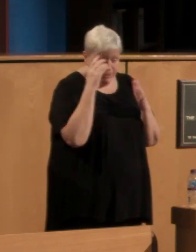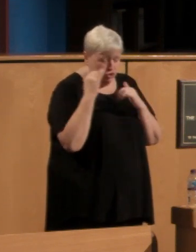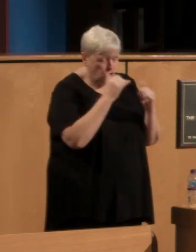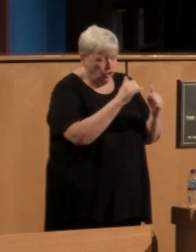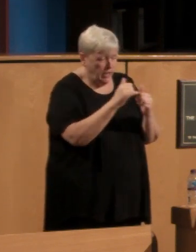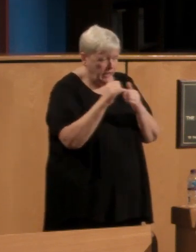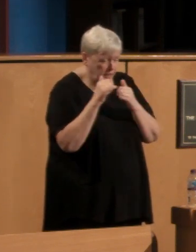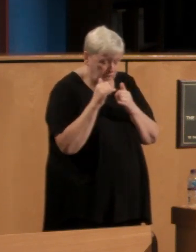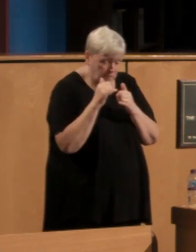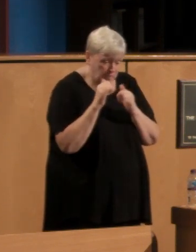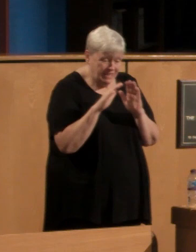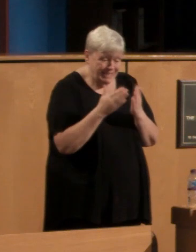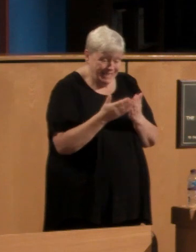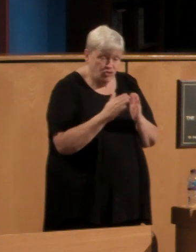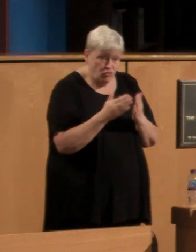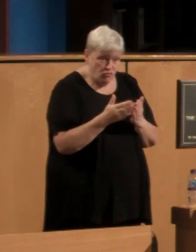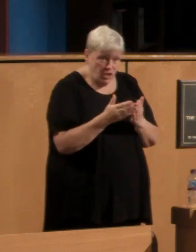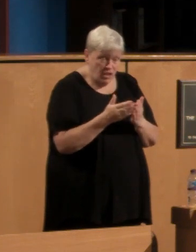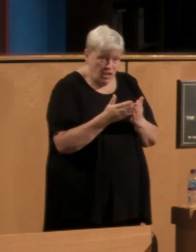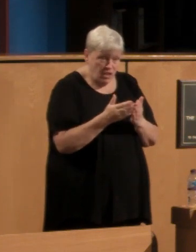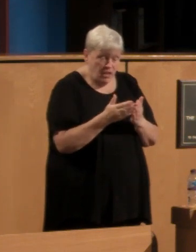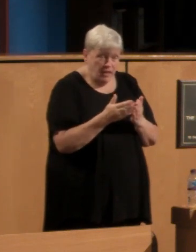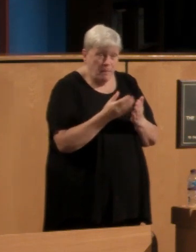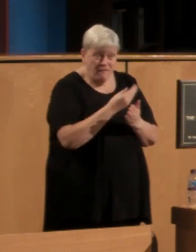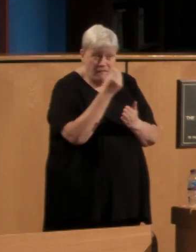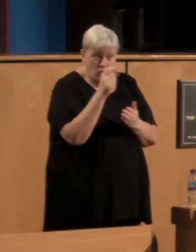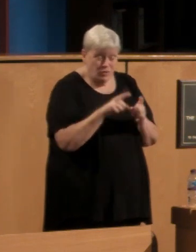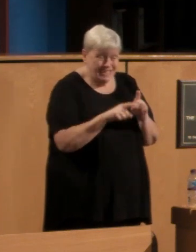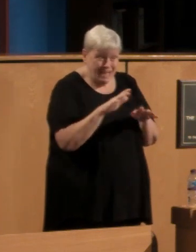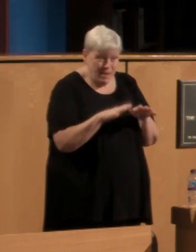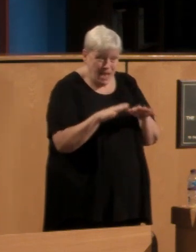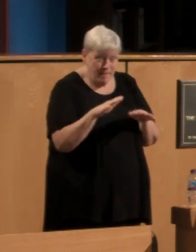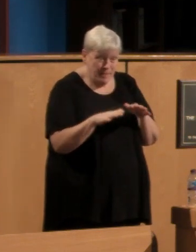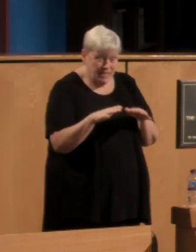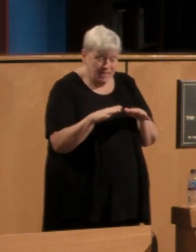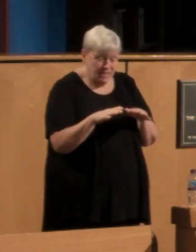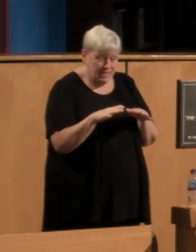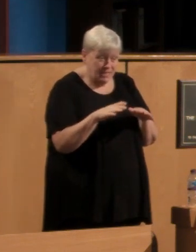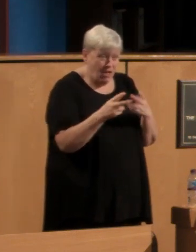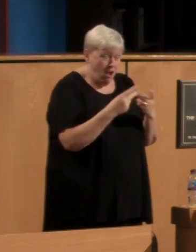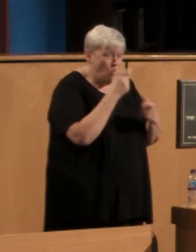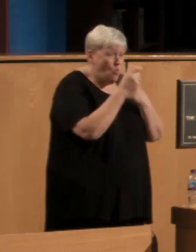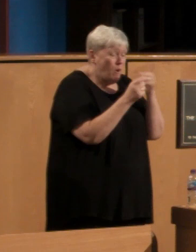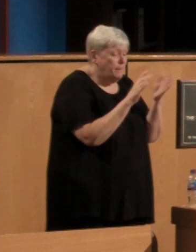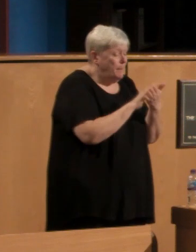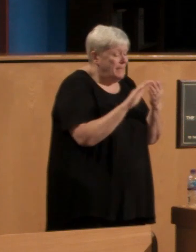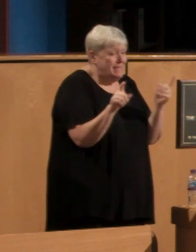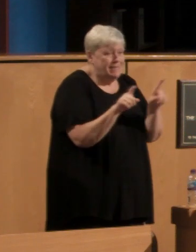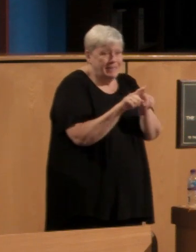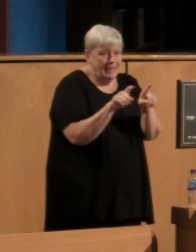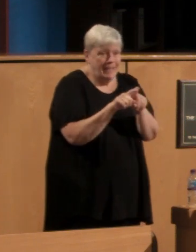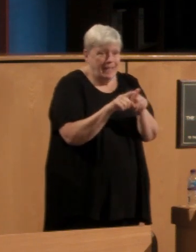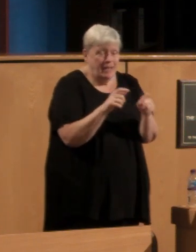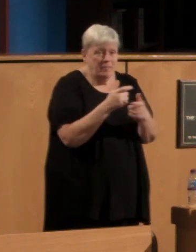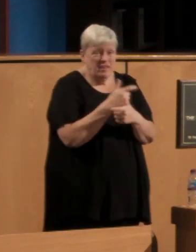a few queer synonyms for you. And there was a lot, so I'm not going to read them all, or it'll end up being like